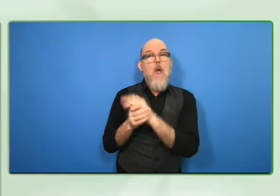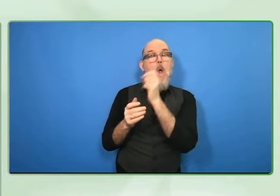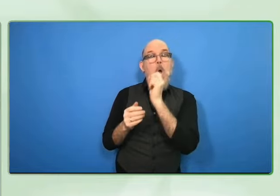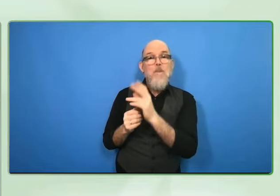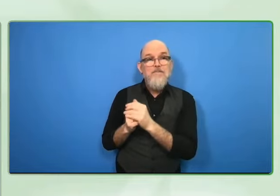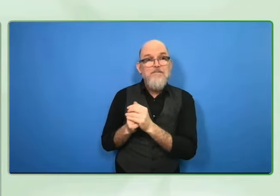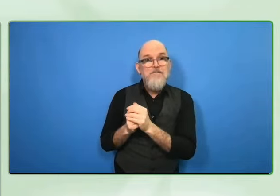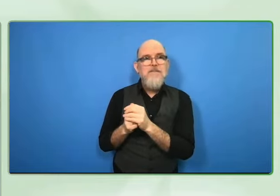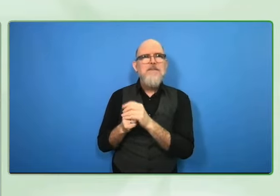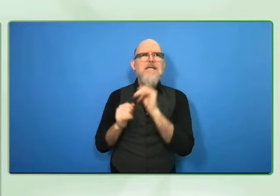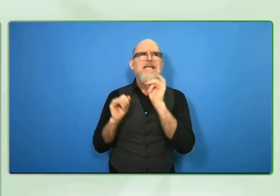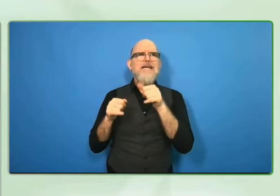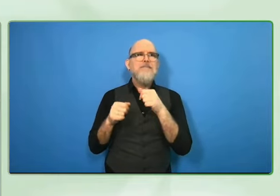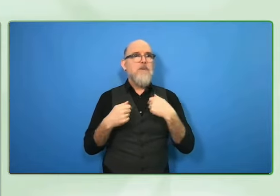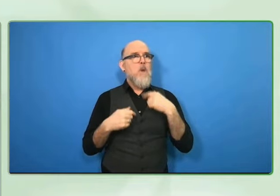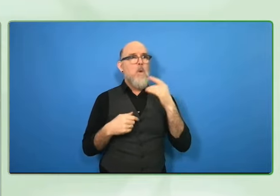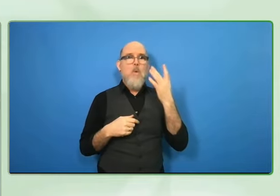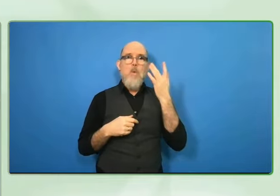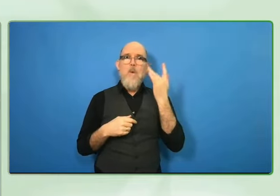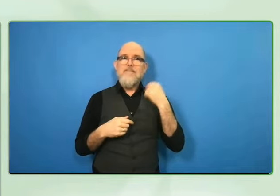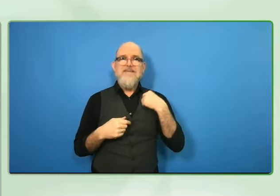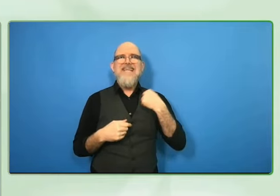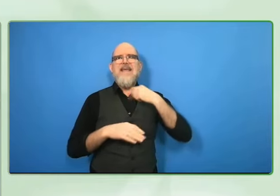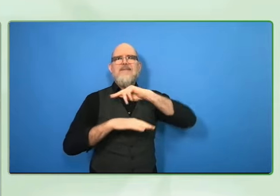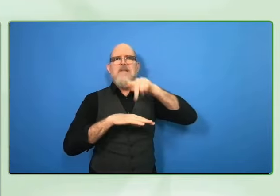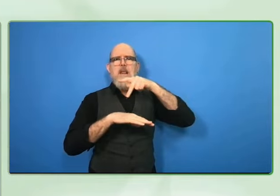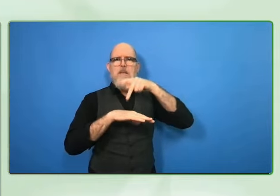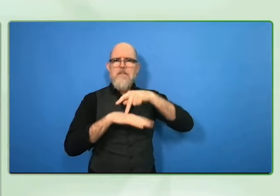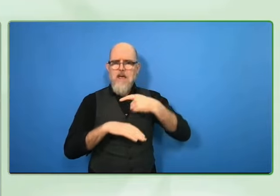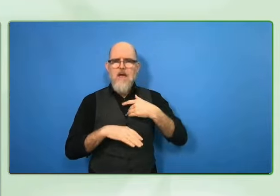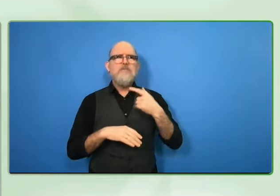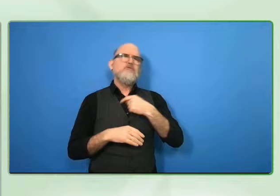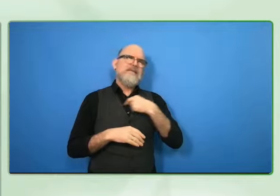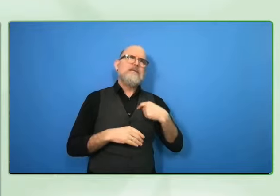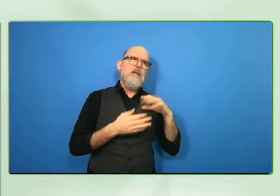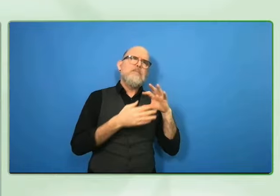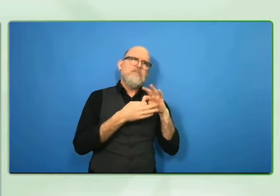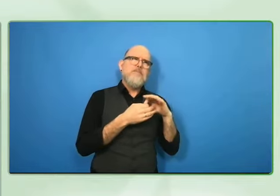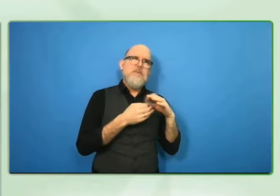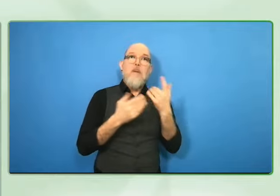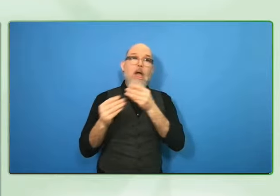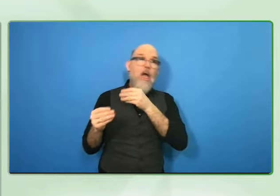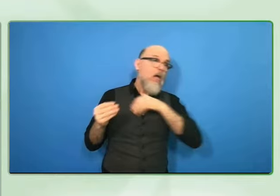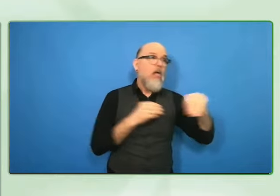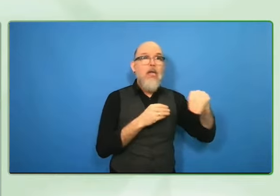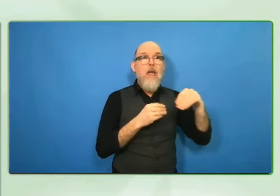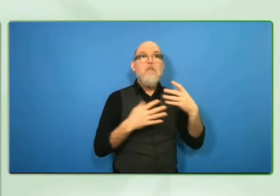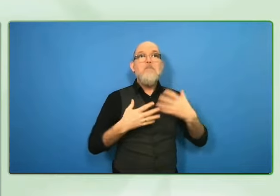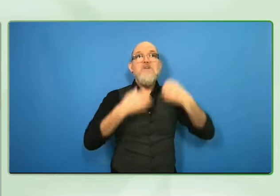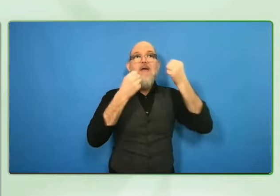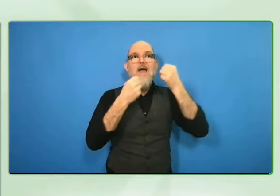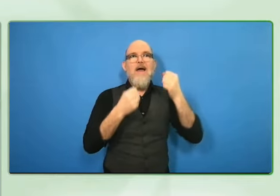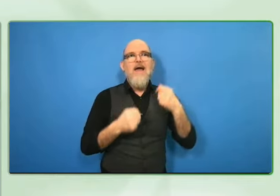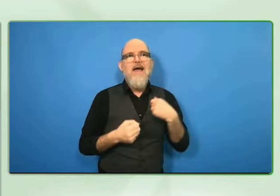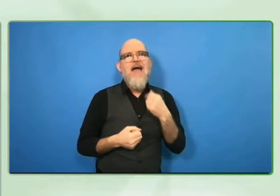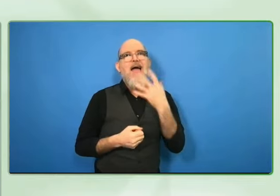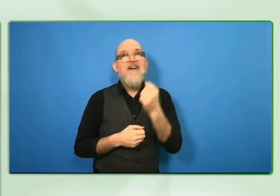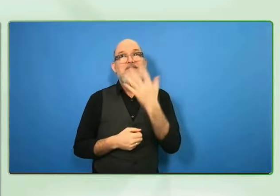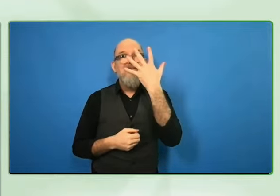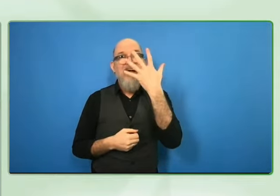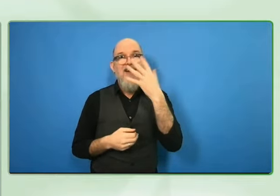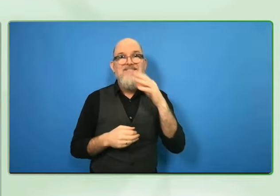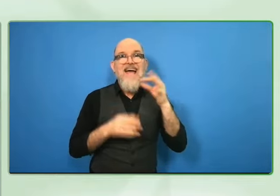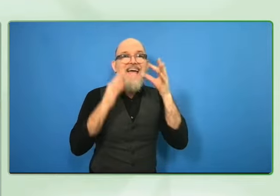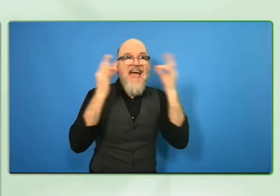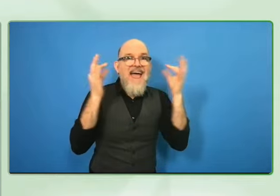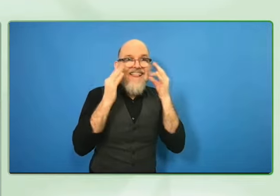with my partner and our 5 rescue cats. Yes, I won the diversity jackpot, but to be honest, I would rather I won the Euro